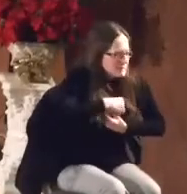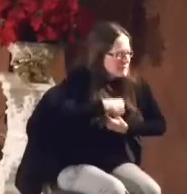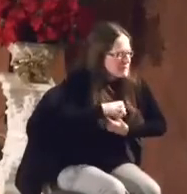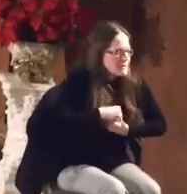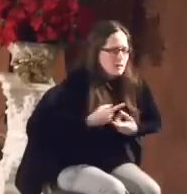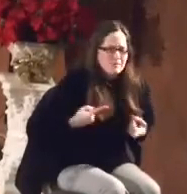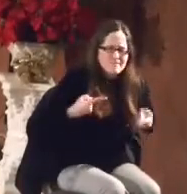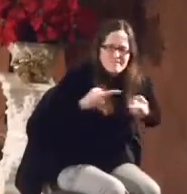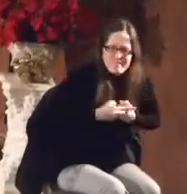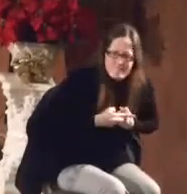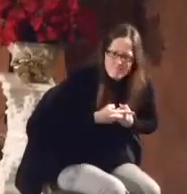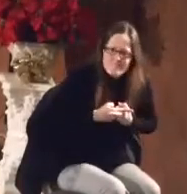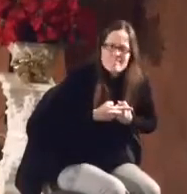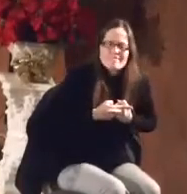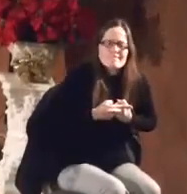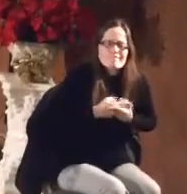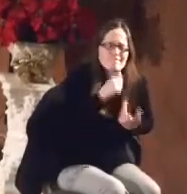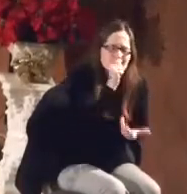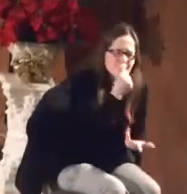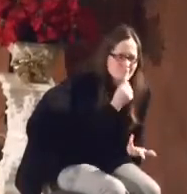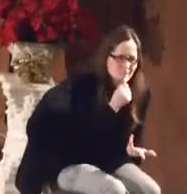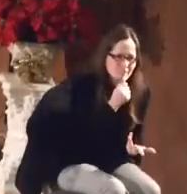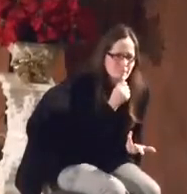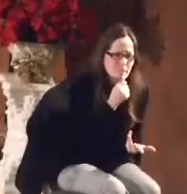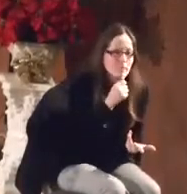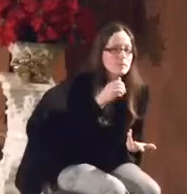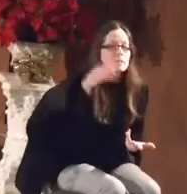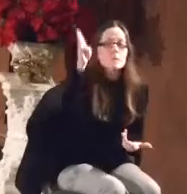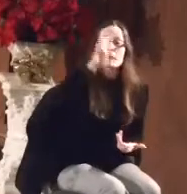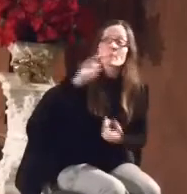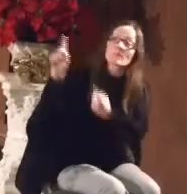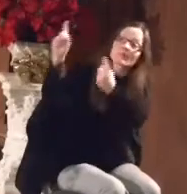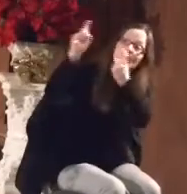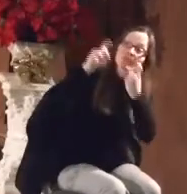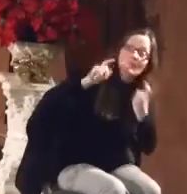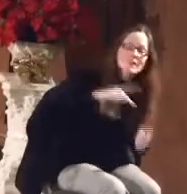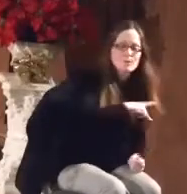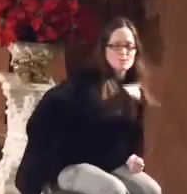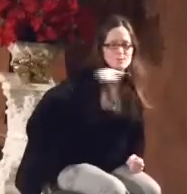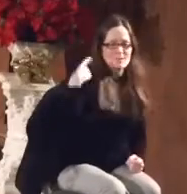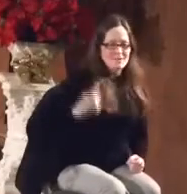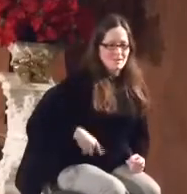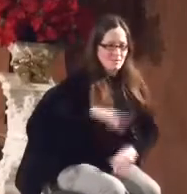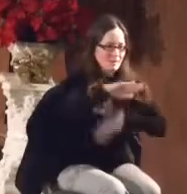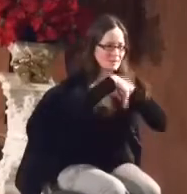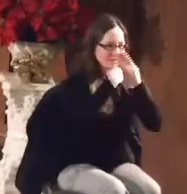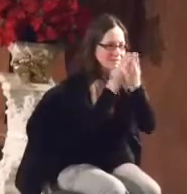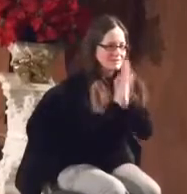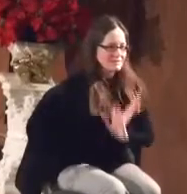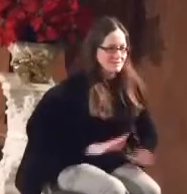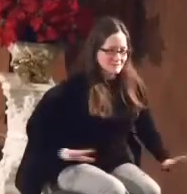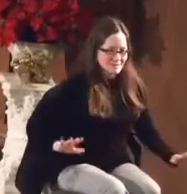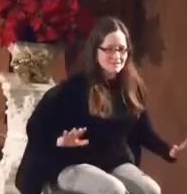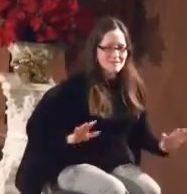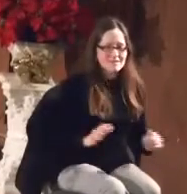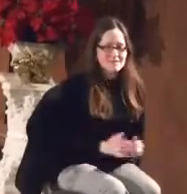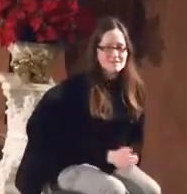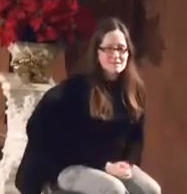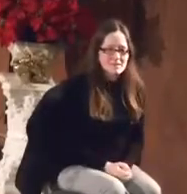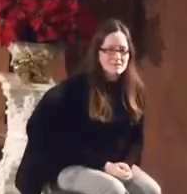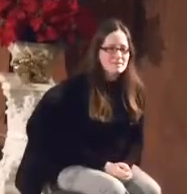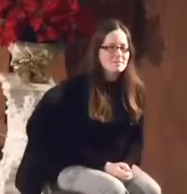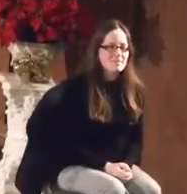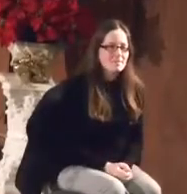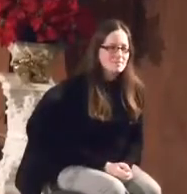God gives to us his son, the Prince of Peace. And regarding this son,